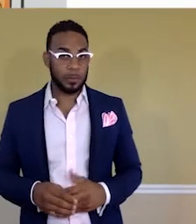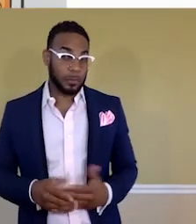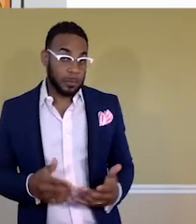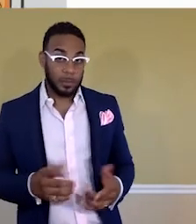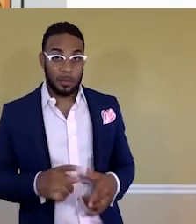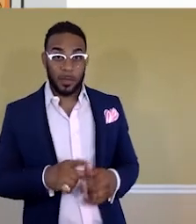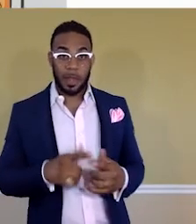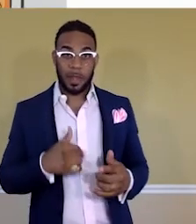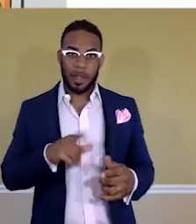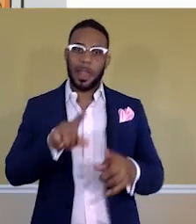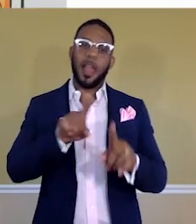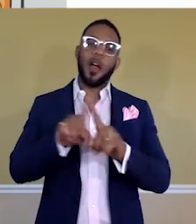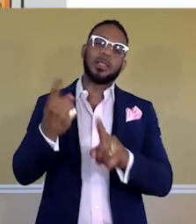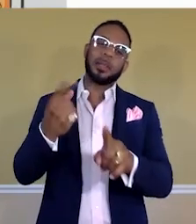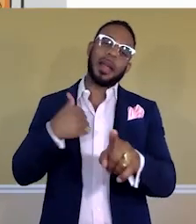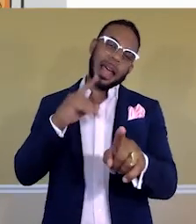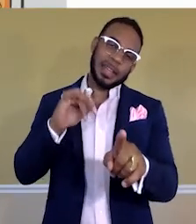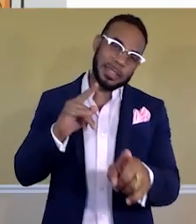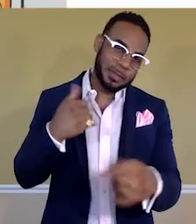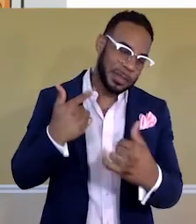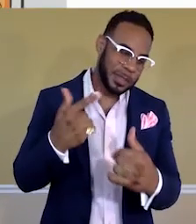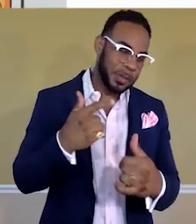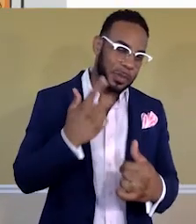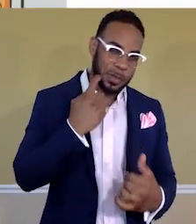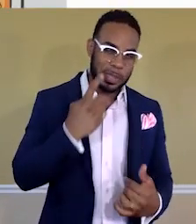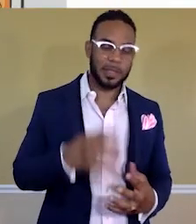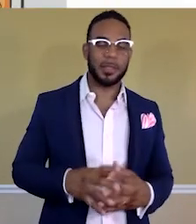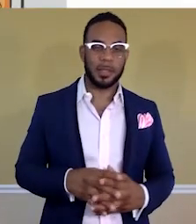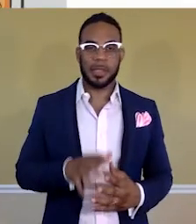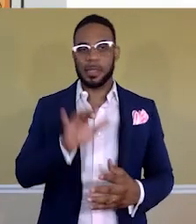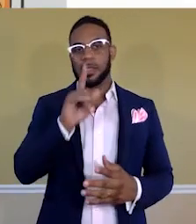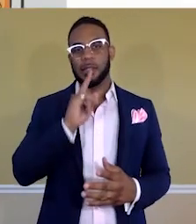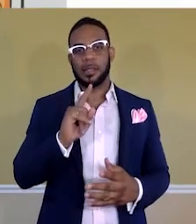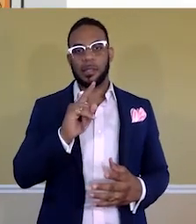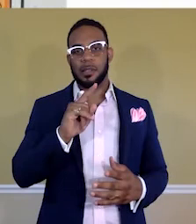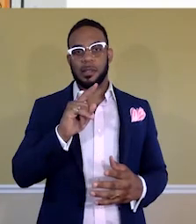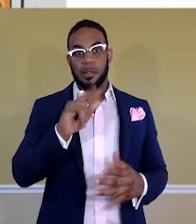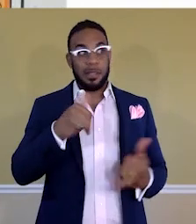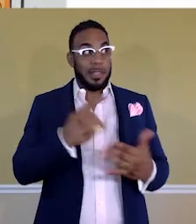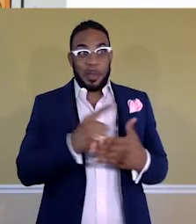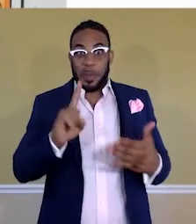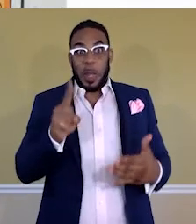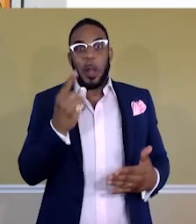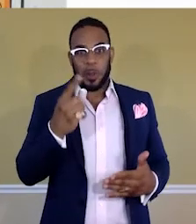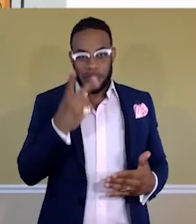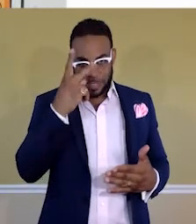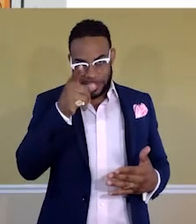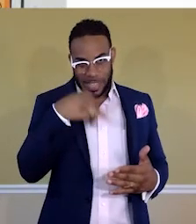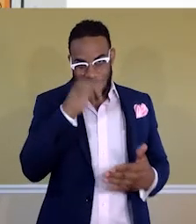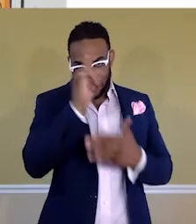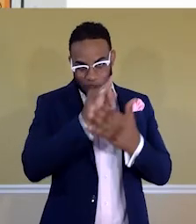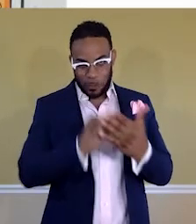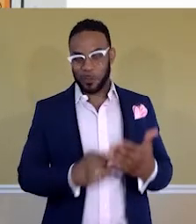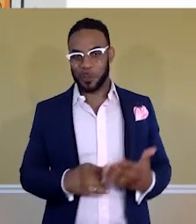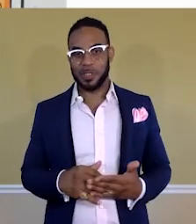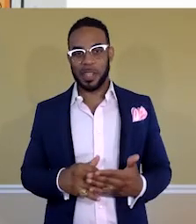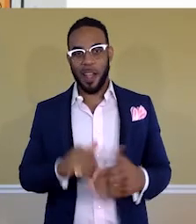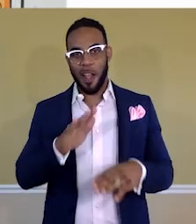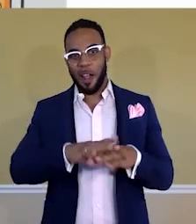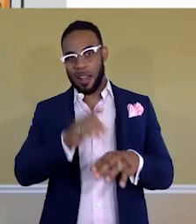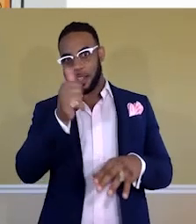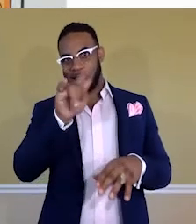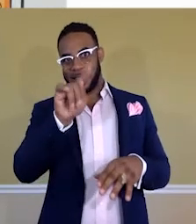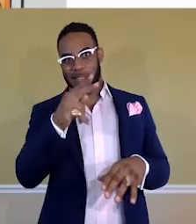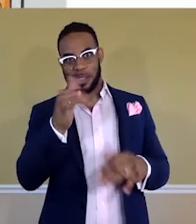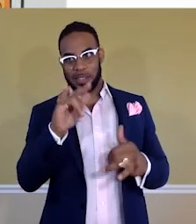Weekly, this is also something that I've been doing weekly recently. This is this week. As you see on the